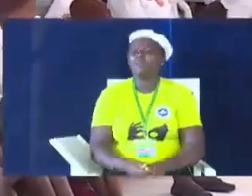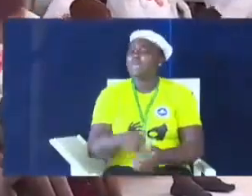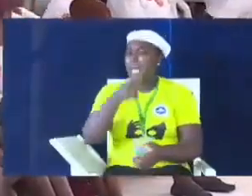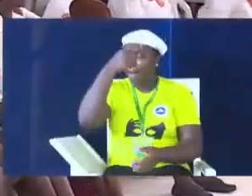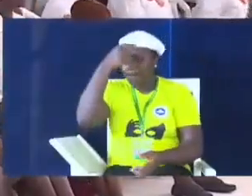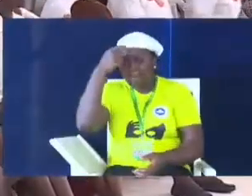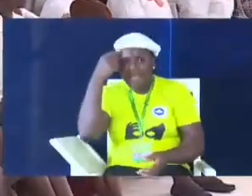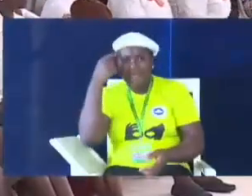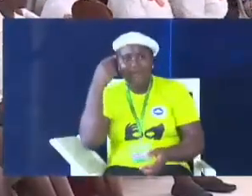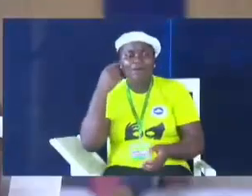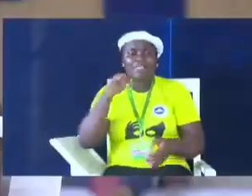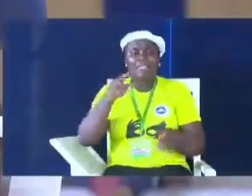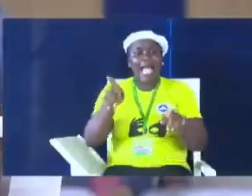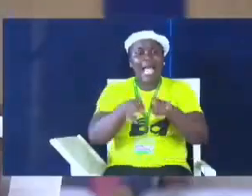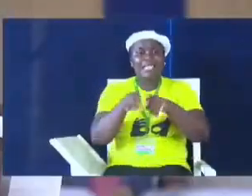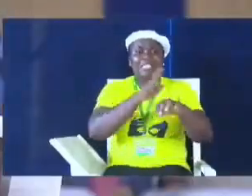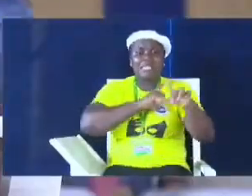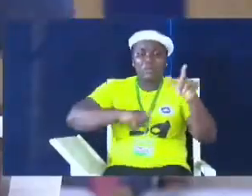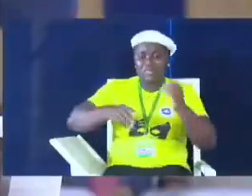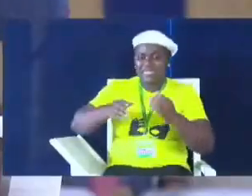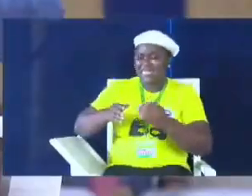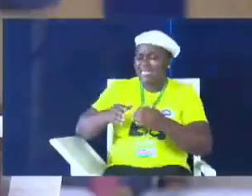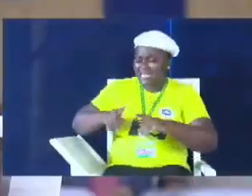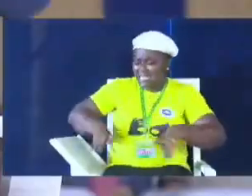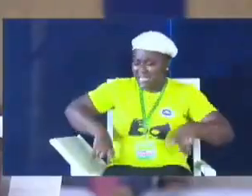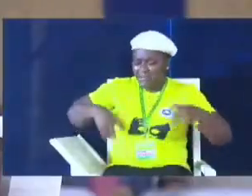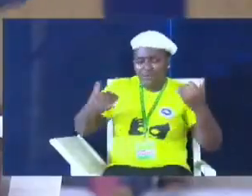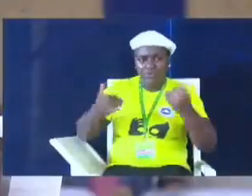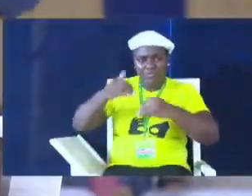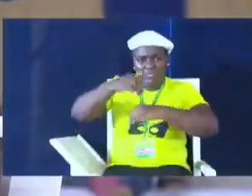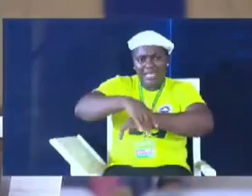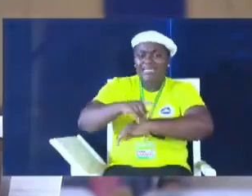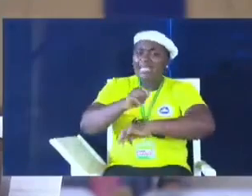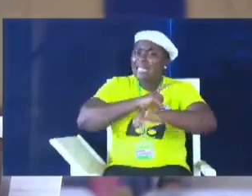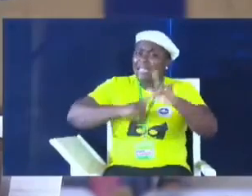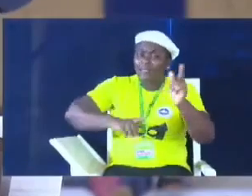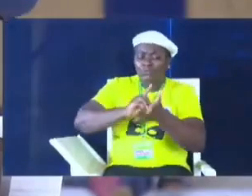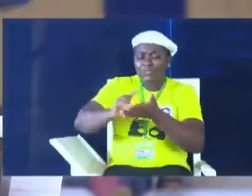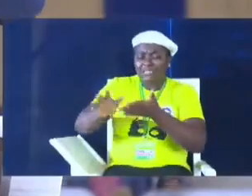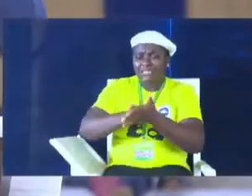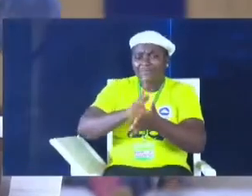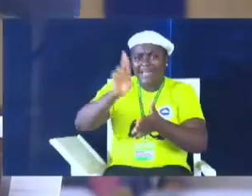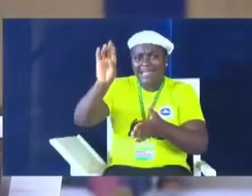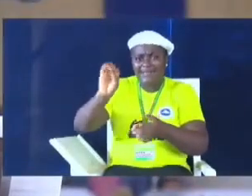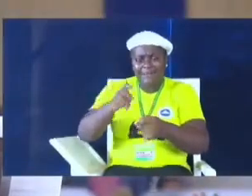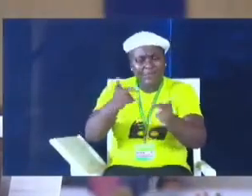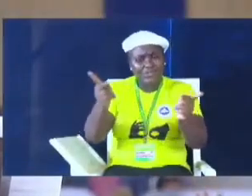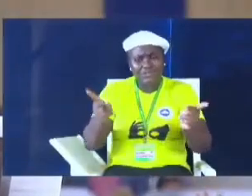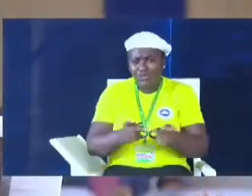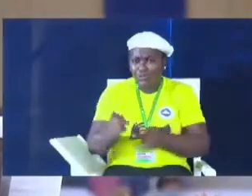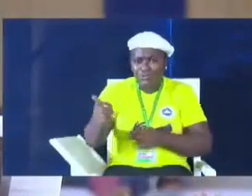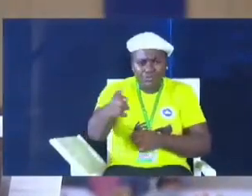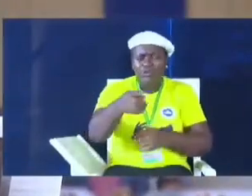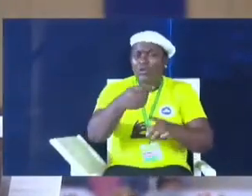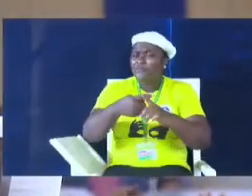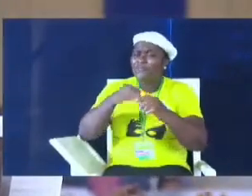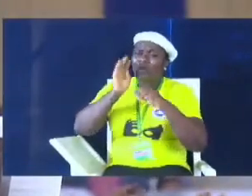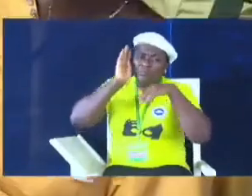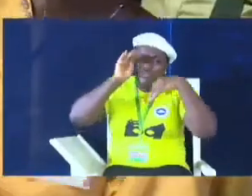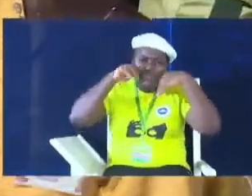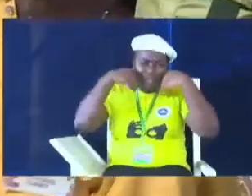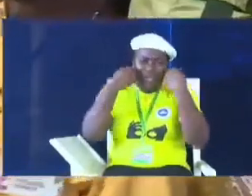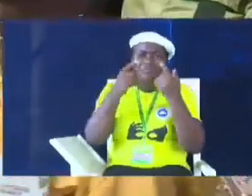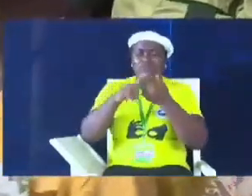Because as the Lord lives tonight, the Lord will divinely reposition you from shame to